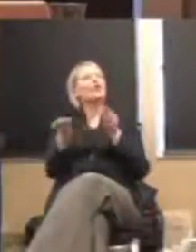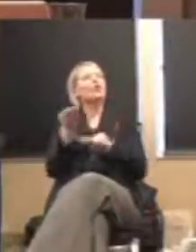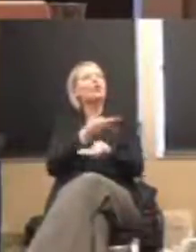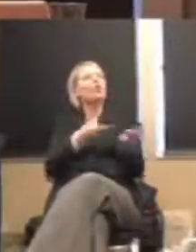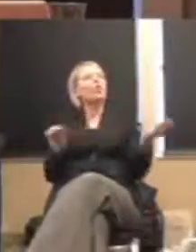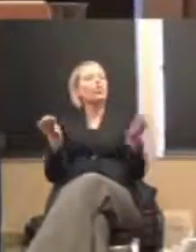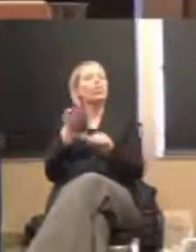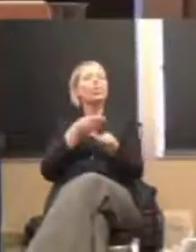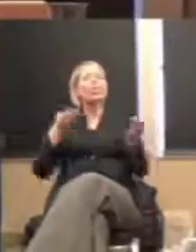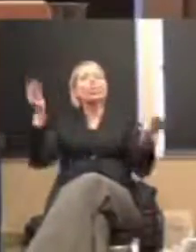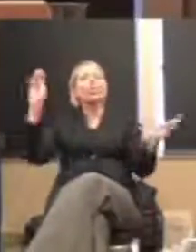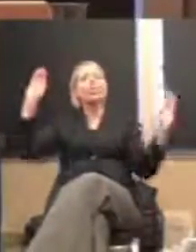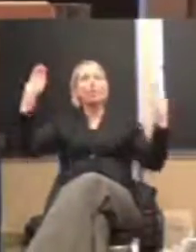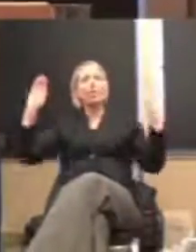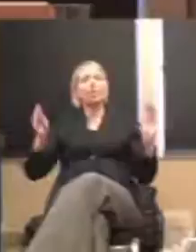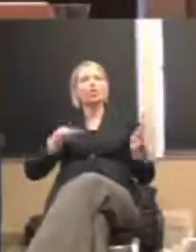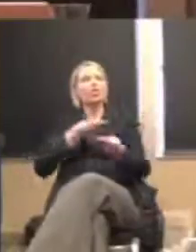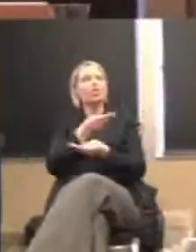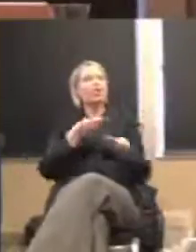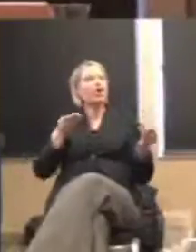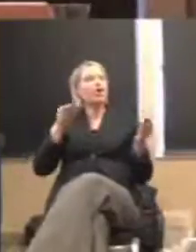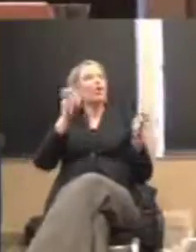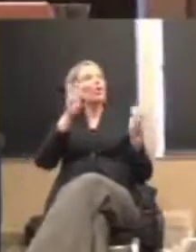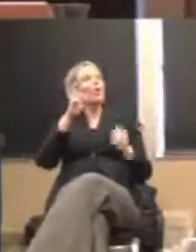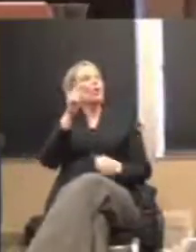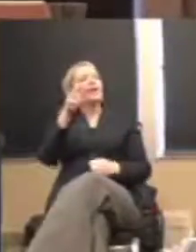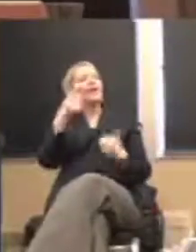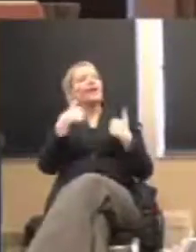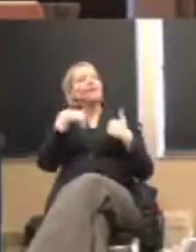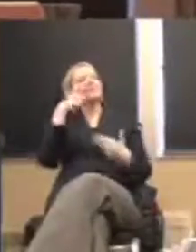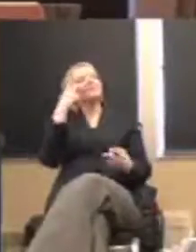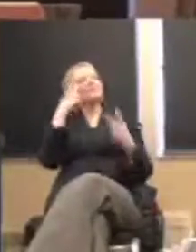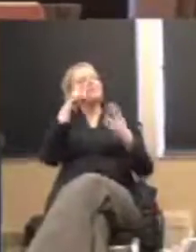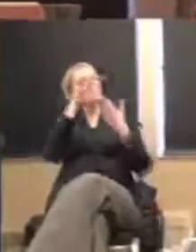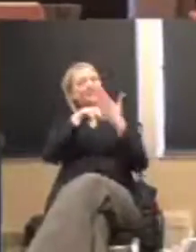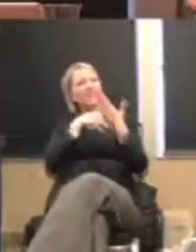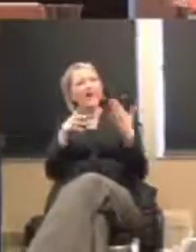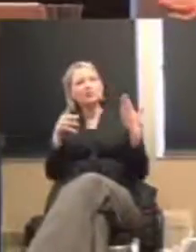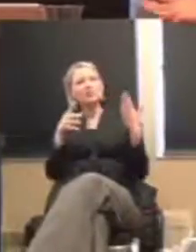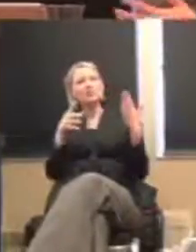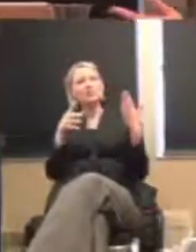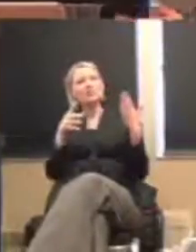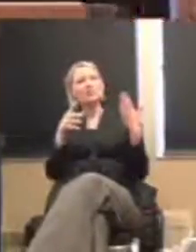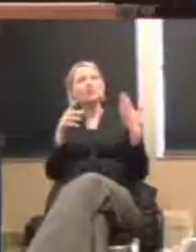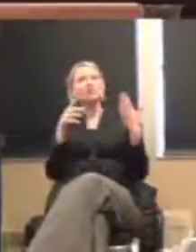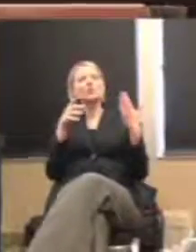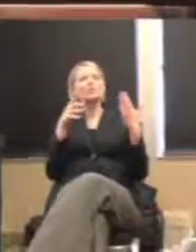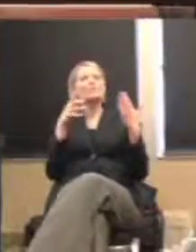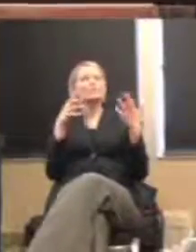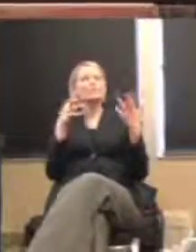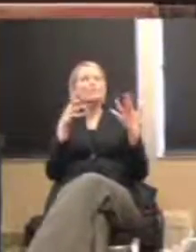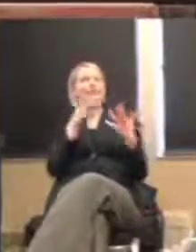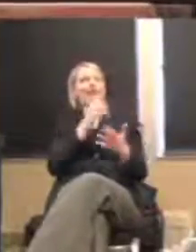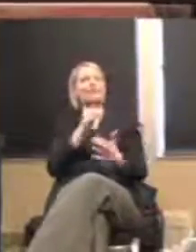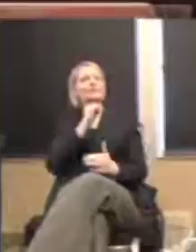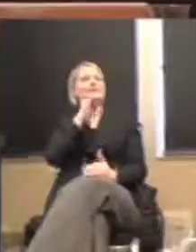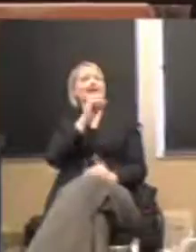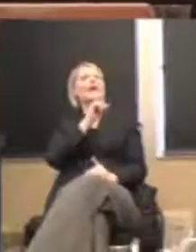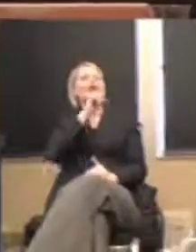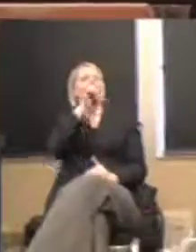And or if a student has a visual schedule in their environment. Or there's a visual schedule and not actually